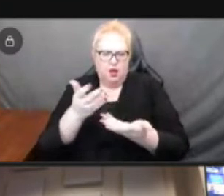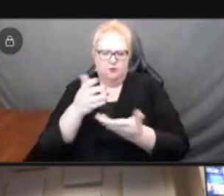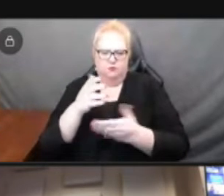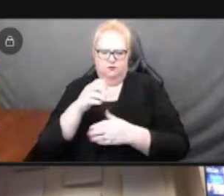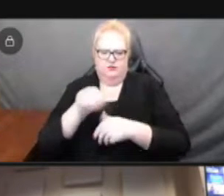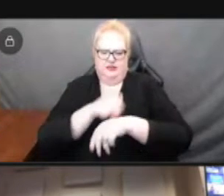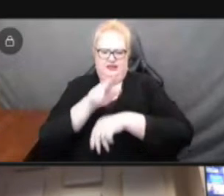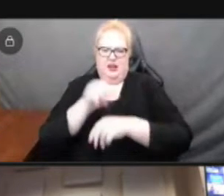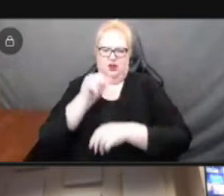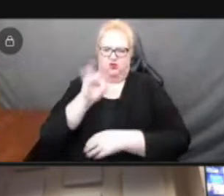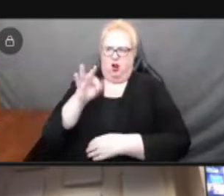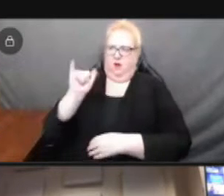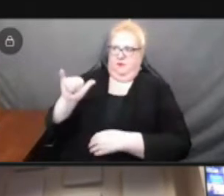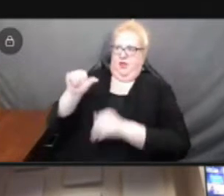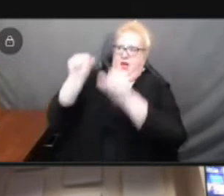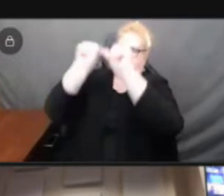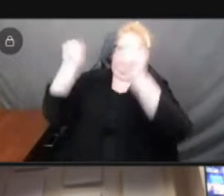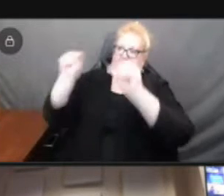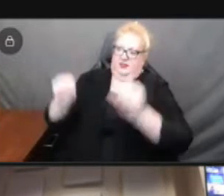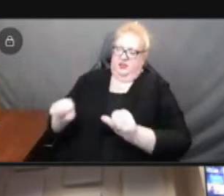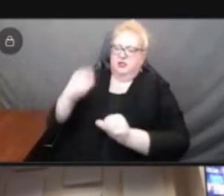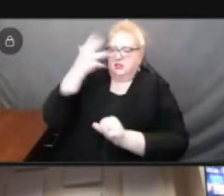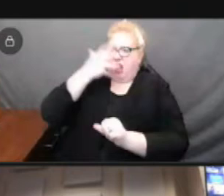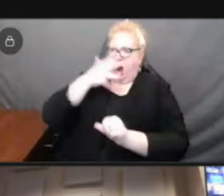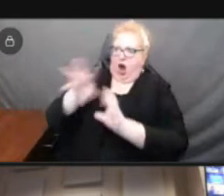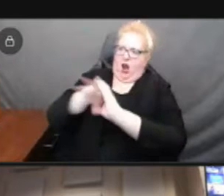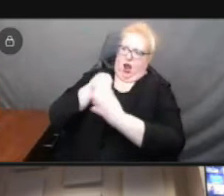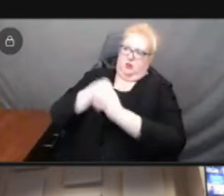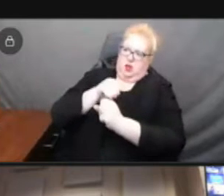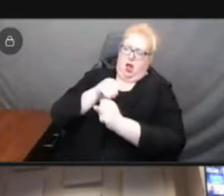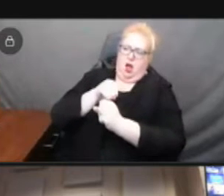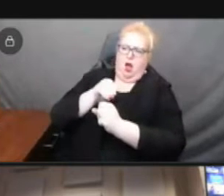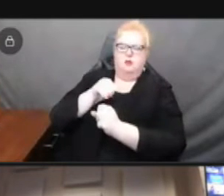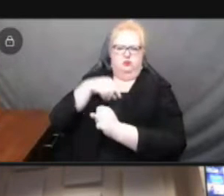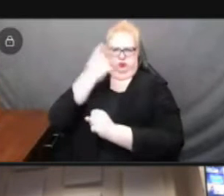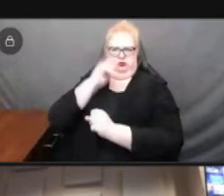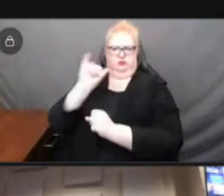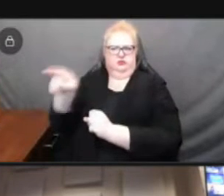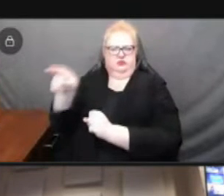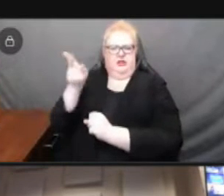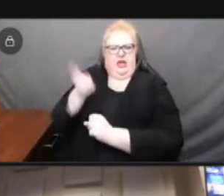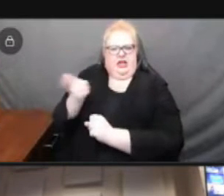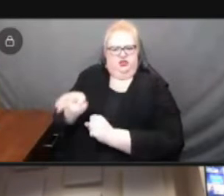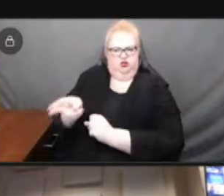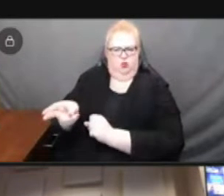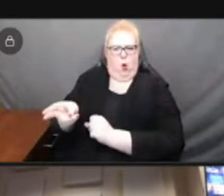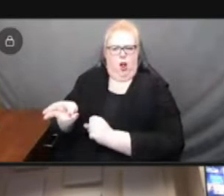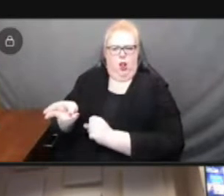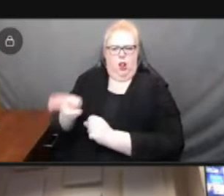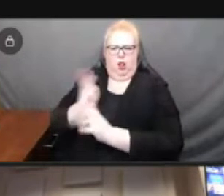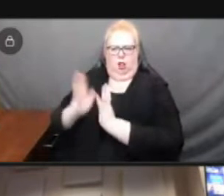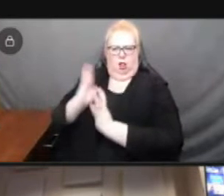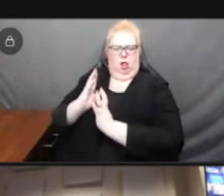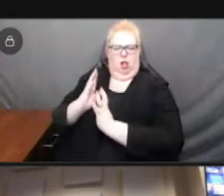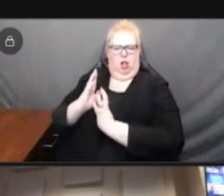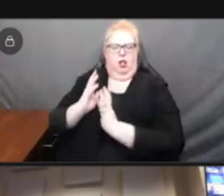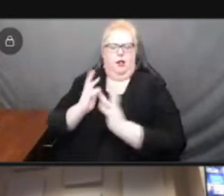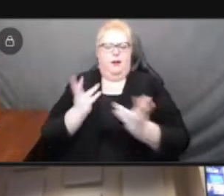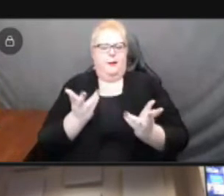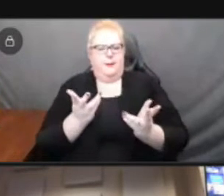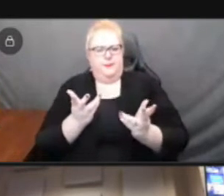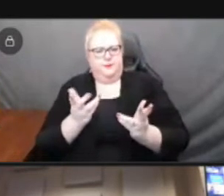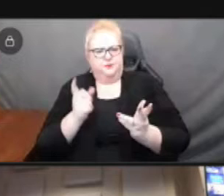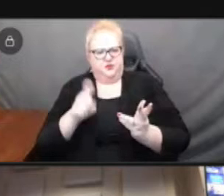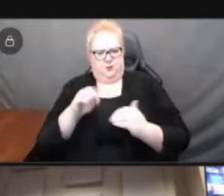so it is over 50 years old. So would that not qualify to be considered? Well, I think when you go to that, you will have to